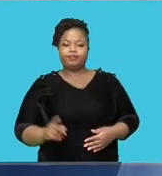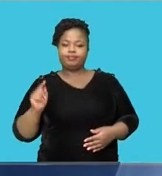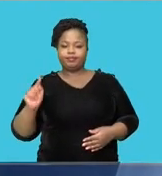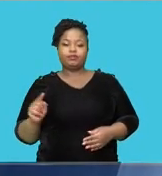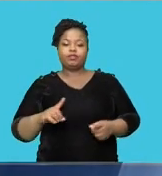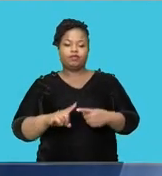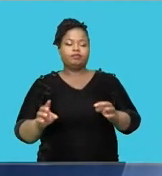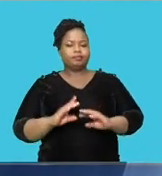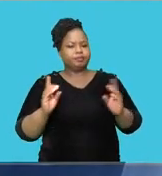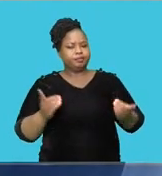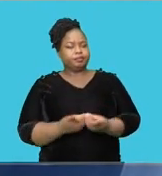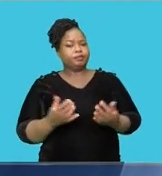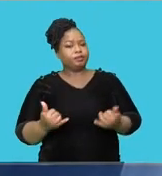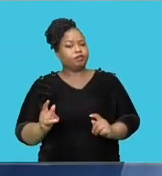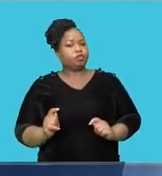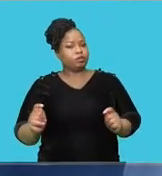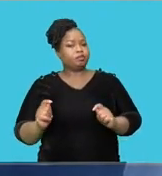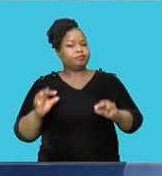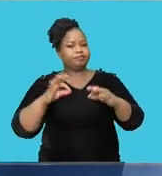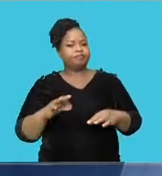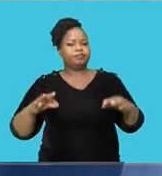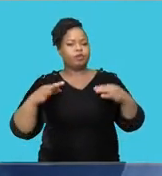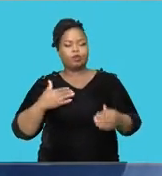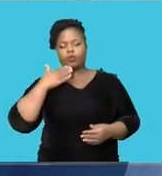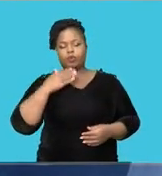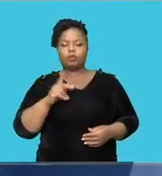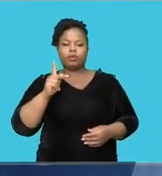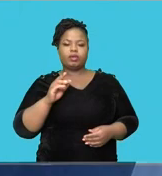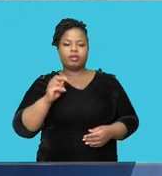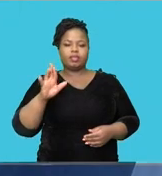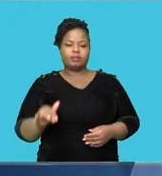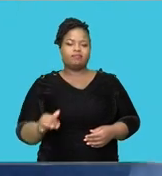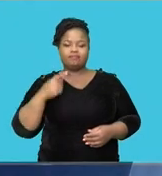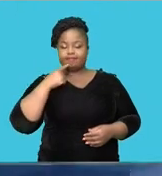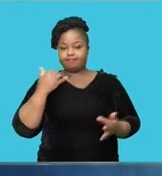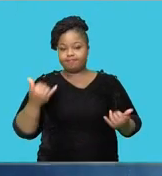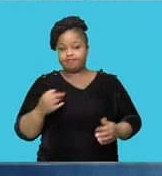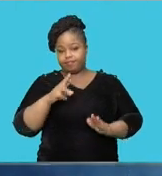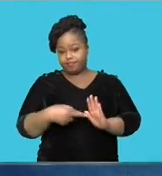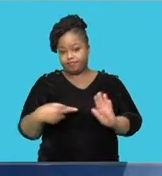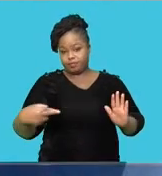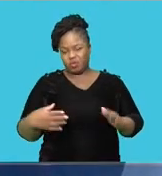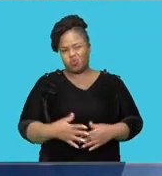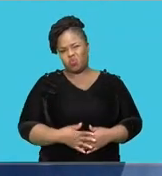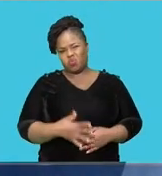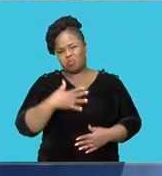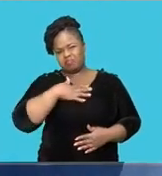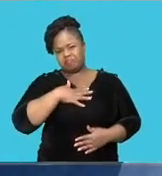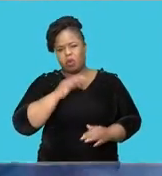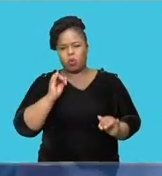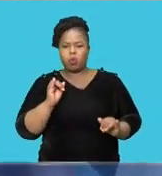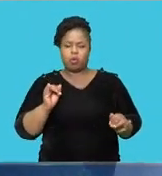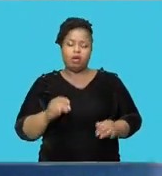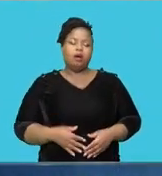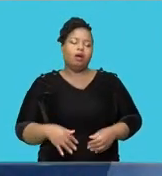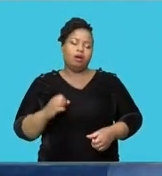tswa fapheng la dipalangwang kantorong ya meara e leng Kenny Kunene. O bolela ga temaena e sithabetsa maikutlo mo le puso ya profinsi